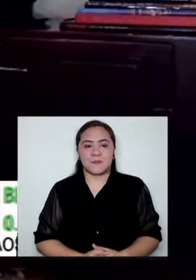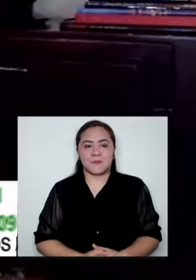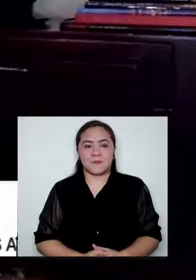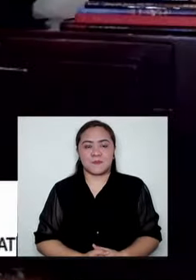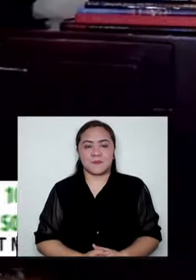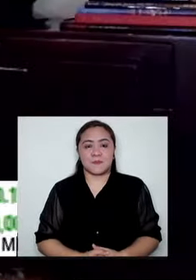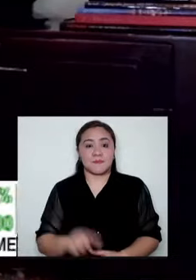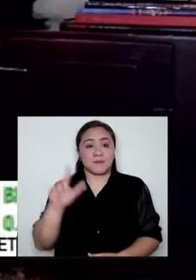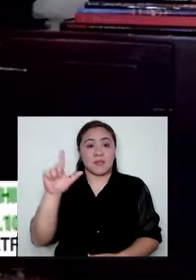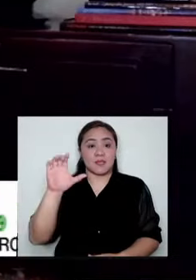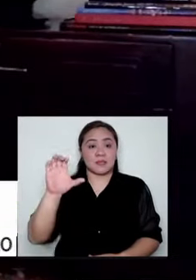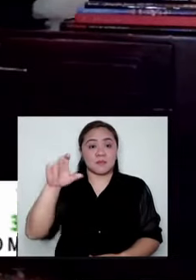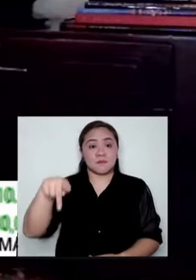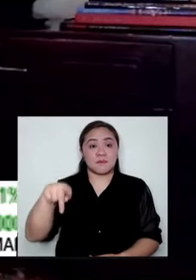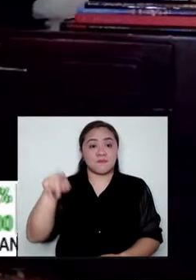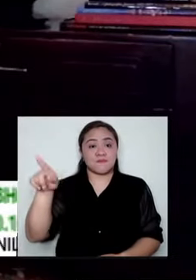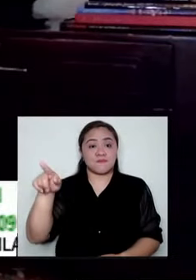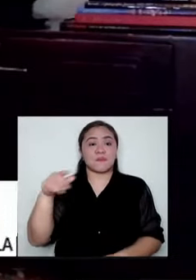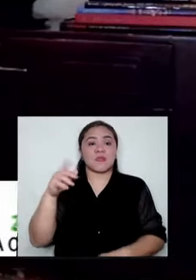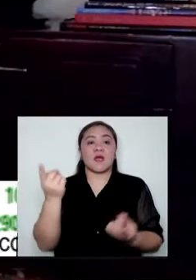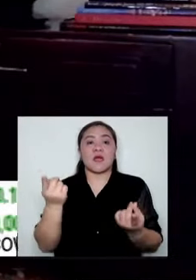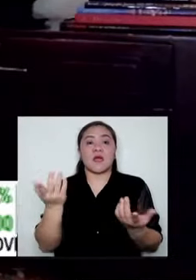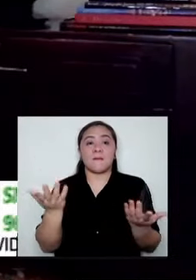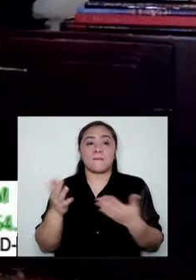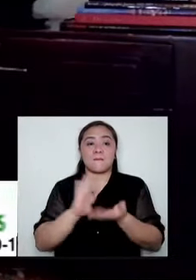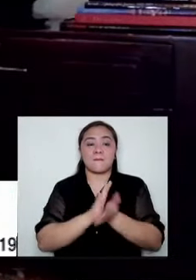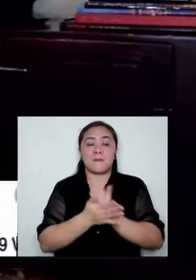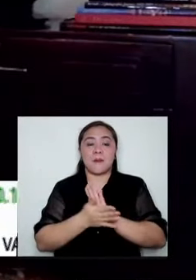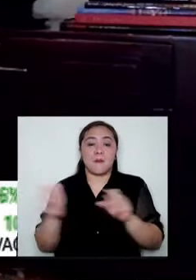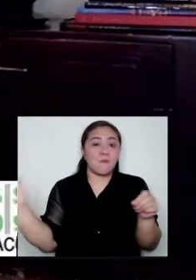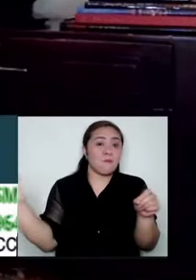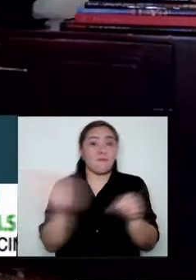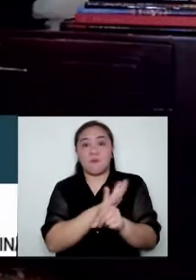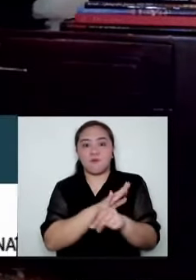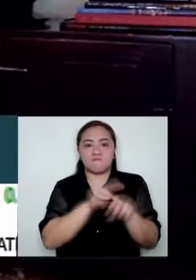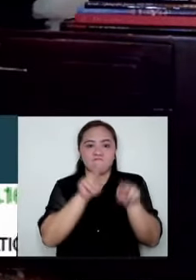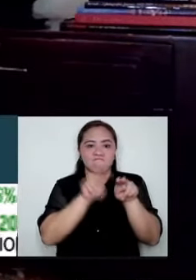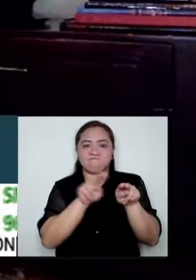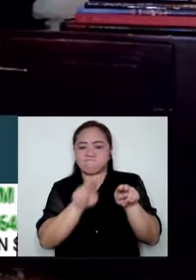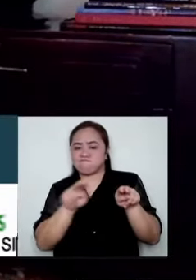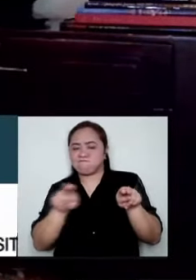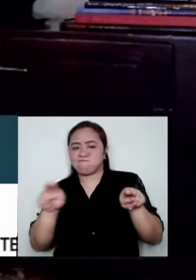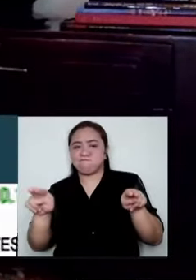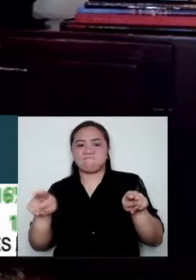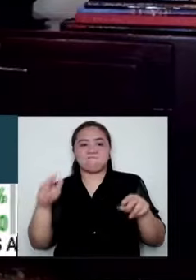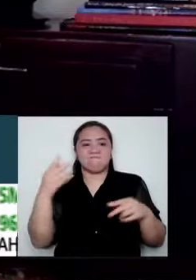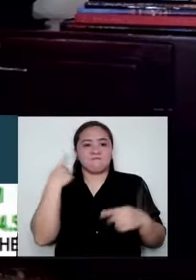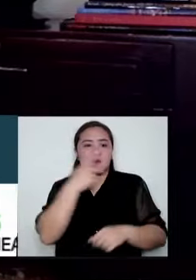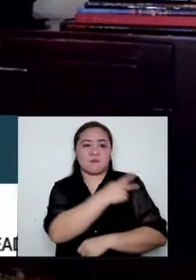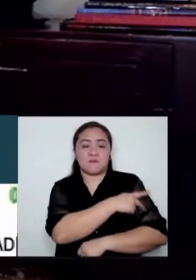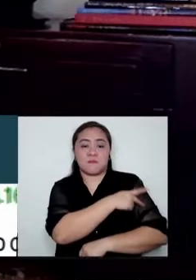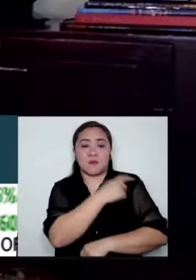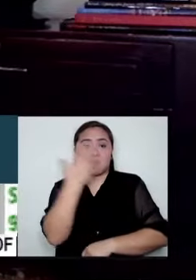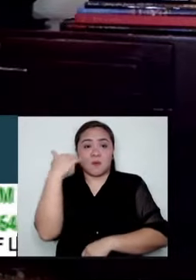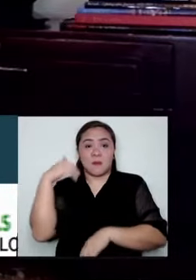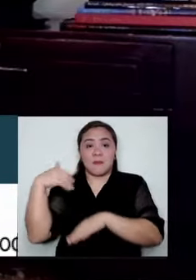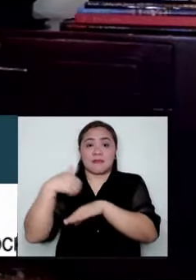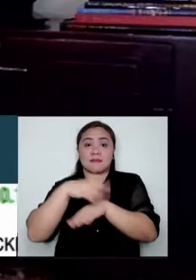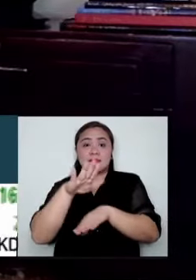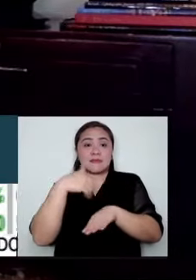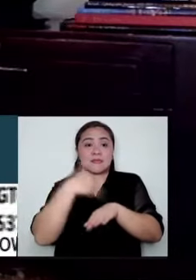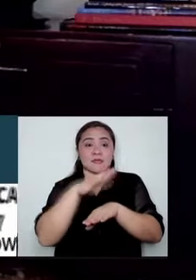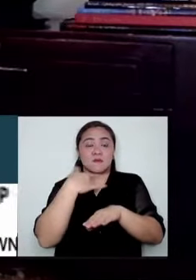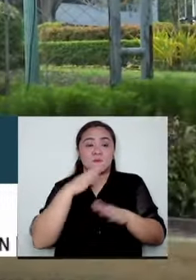The Lung Center of the Philippines nearing full capacity as infections at the COVID-19 referral hospital